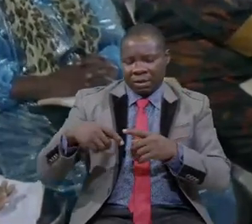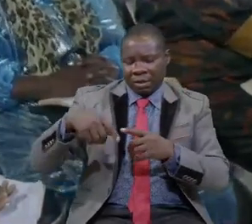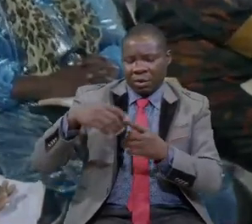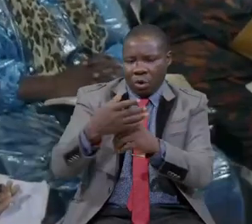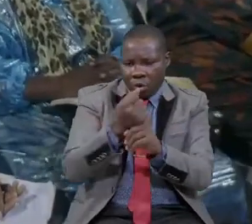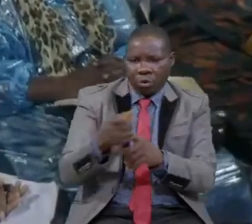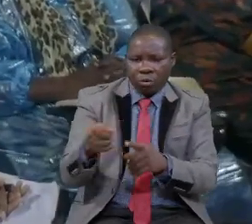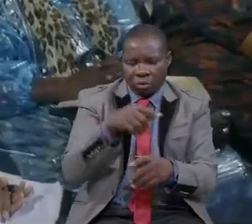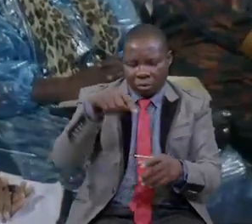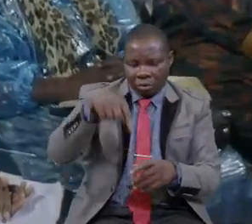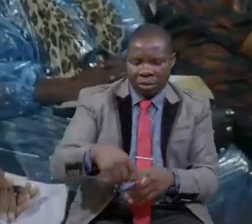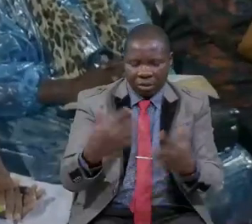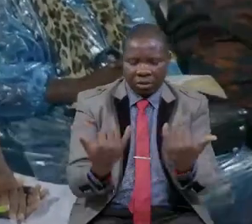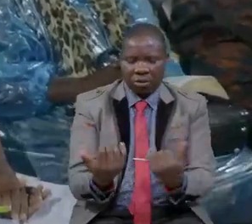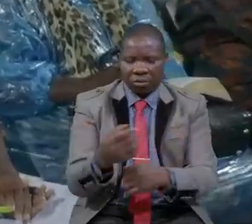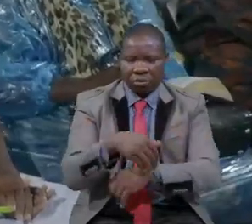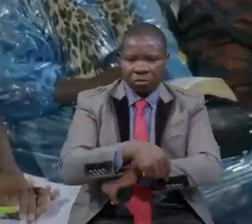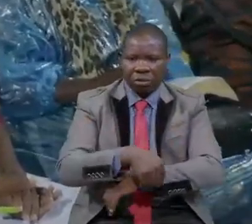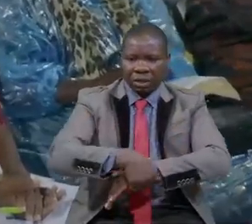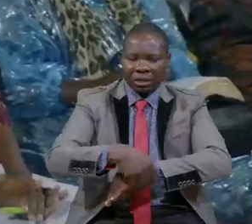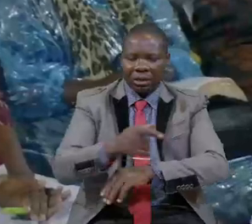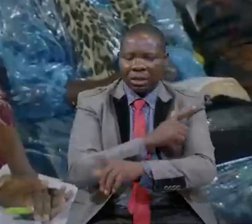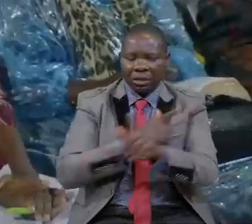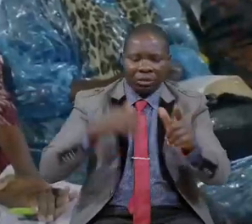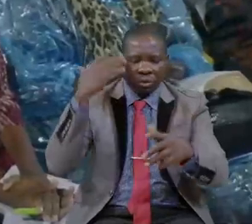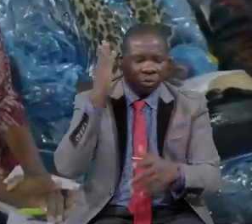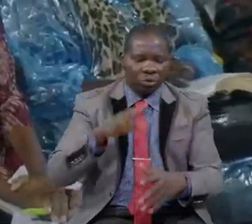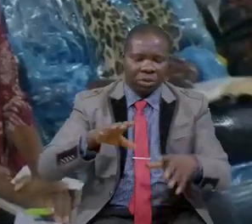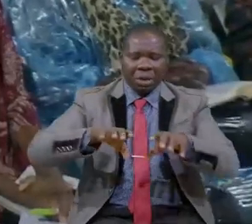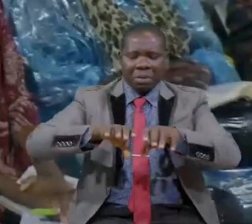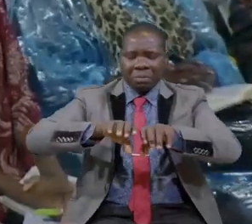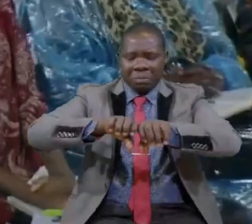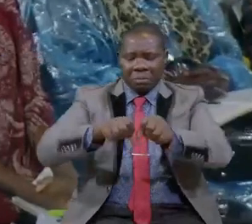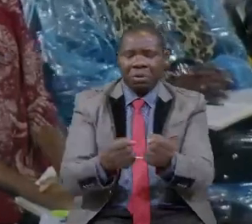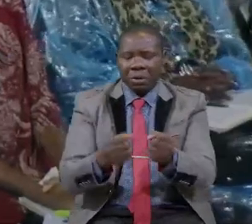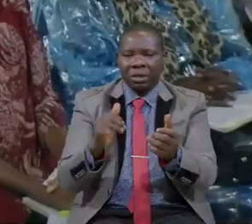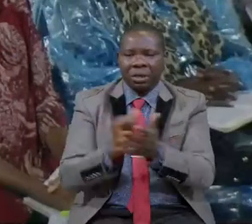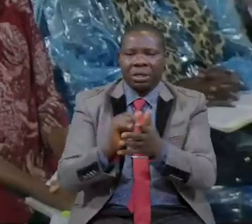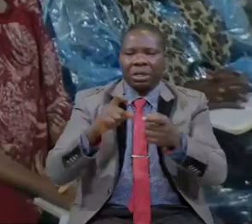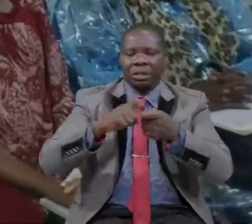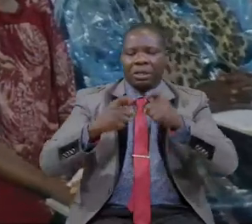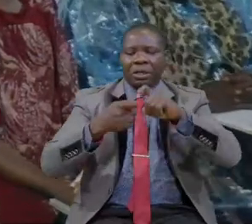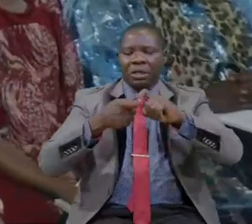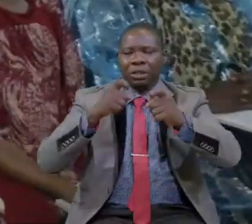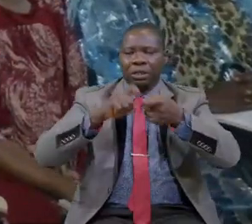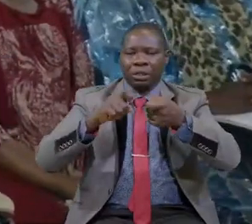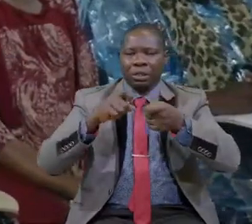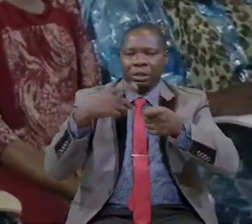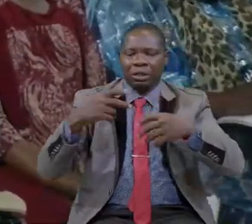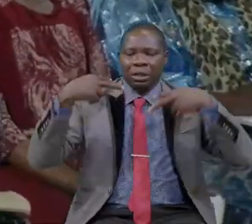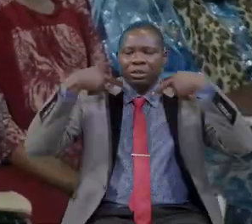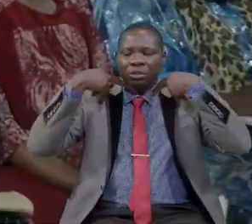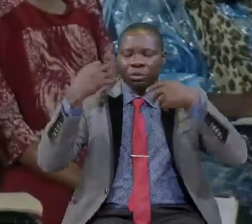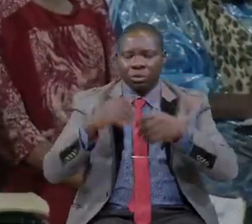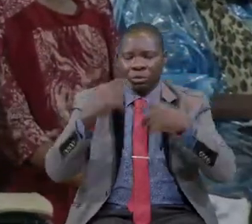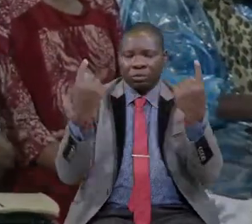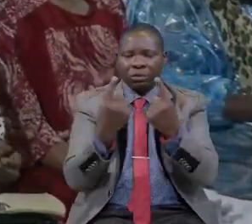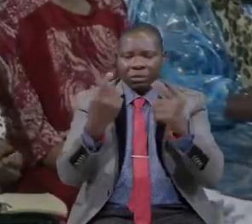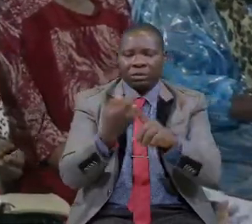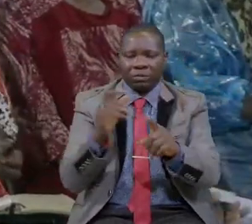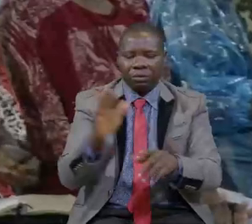Lord will break that chain, that yoke of sin from your life tonight